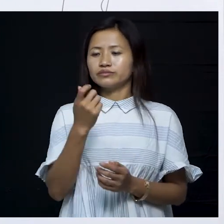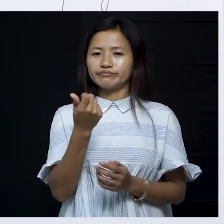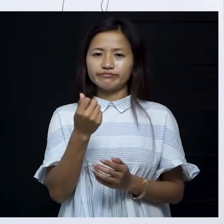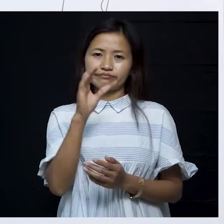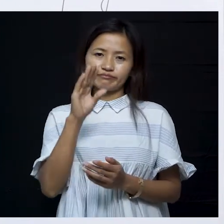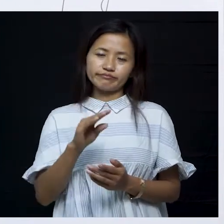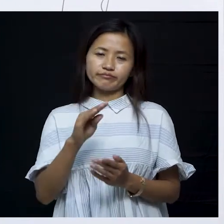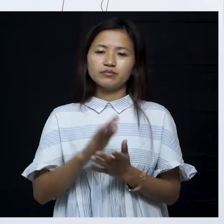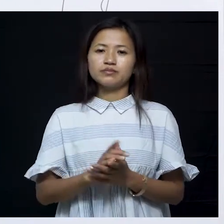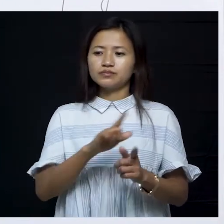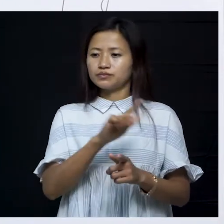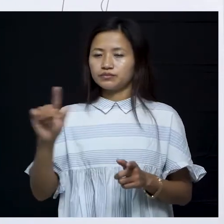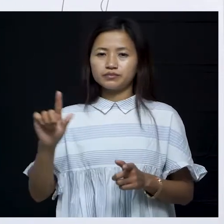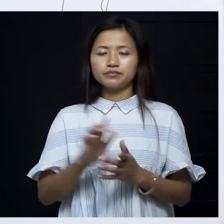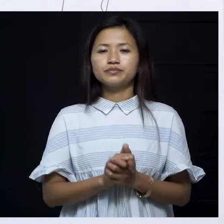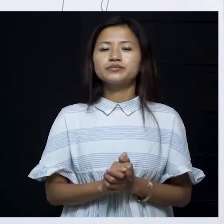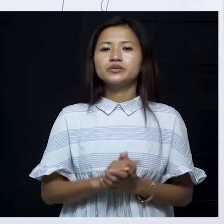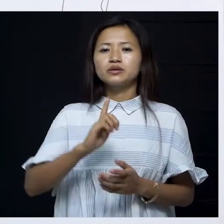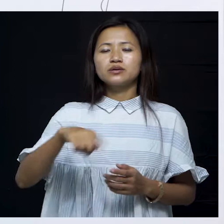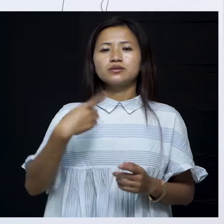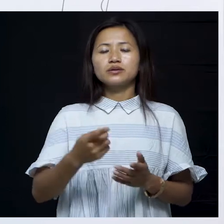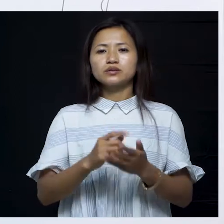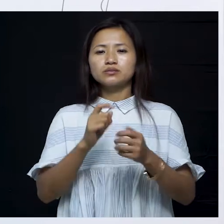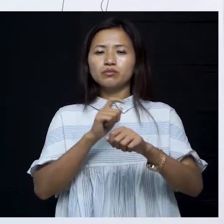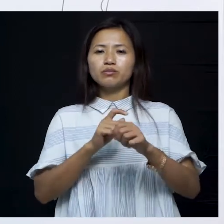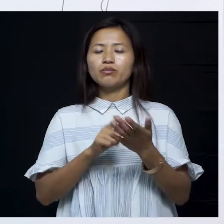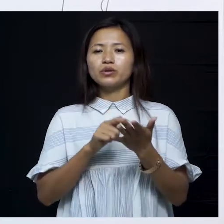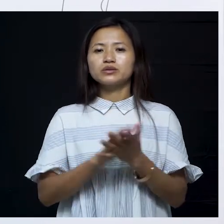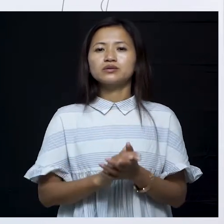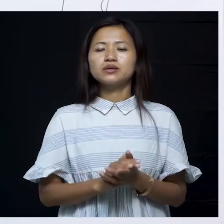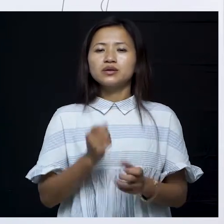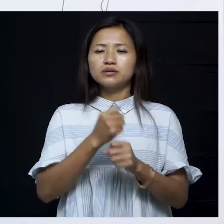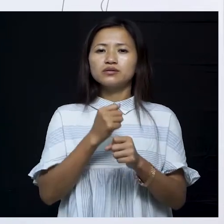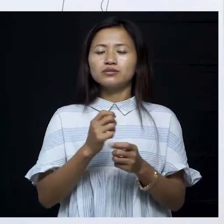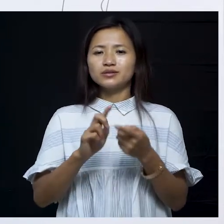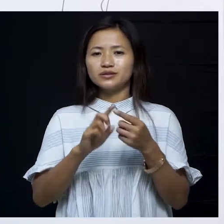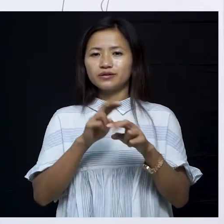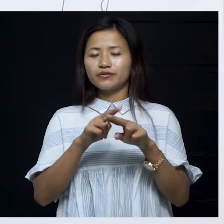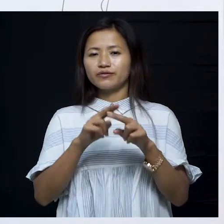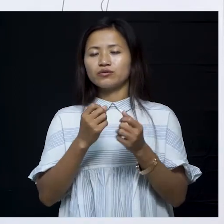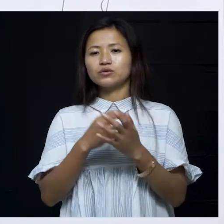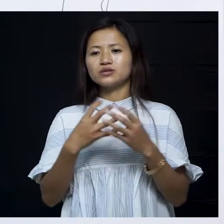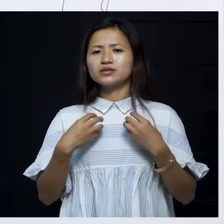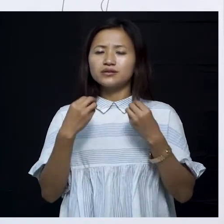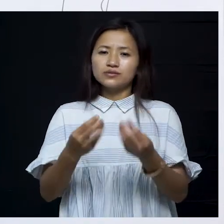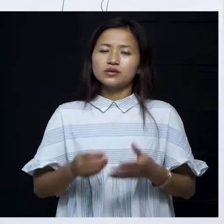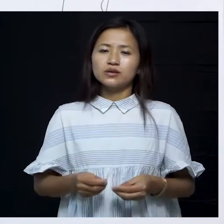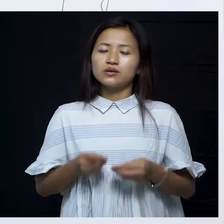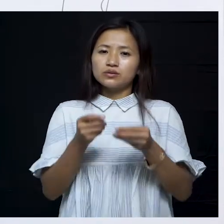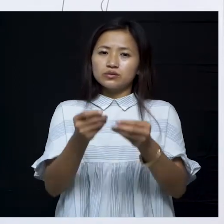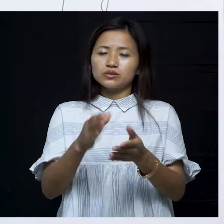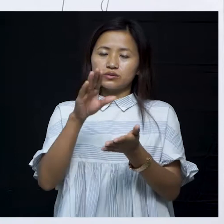line, all right? Now, coming to the next point, that is the government efforts to reduce unemployment. So